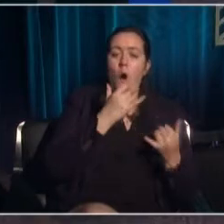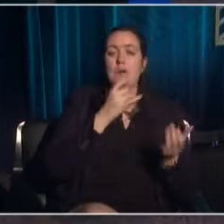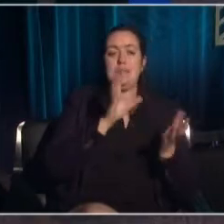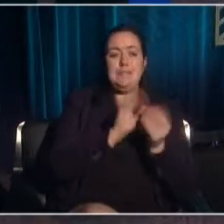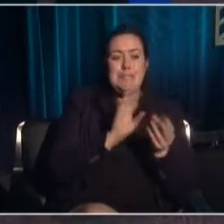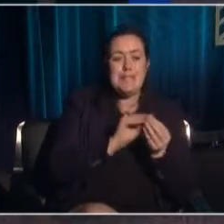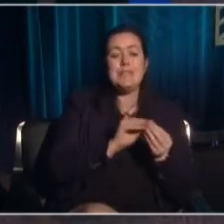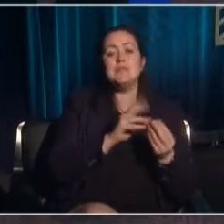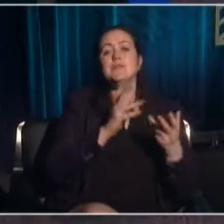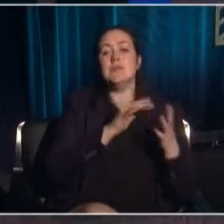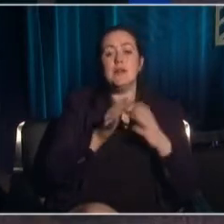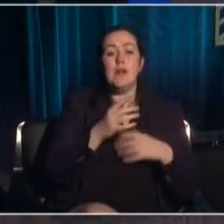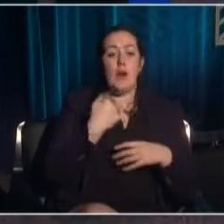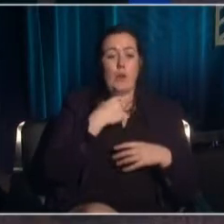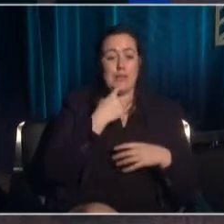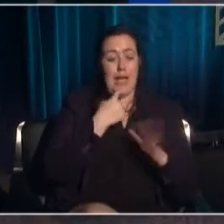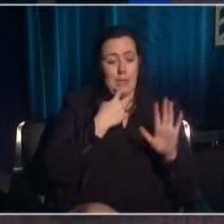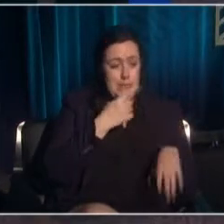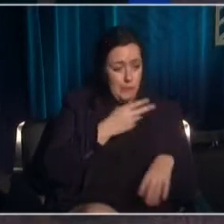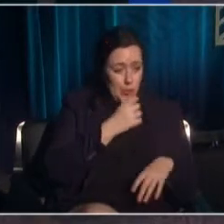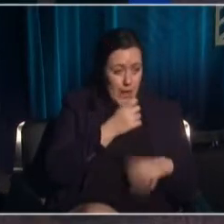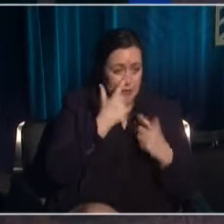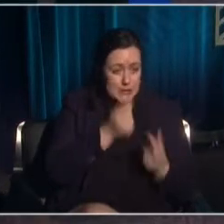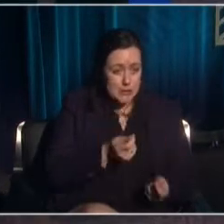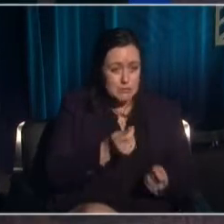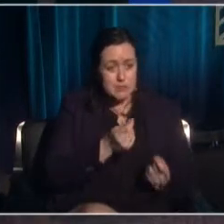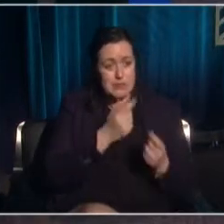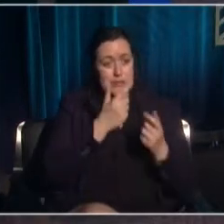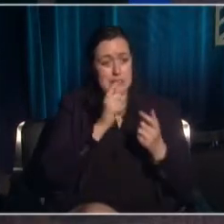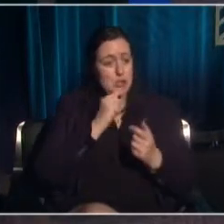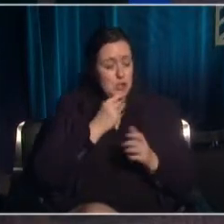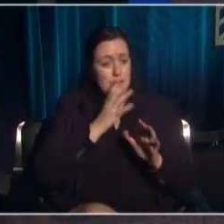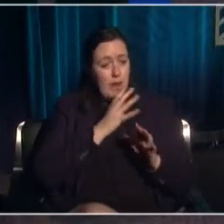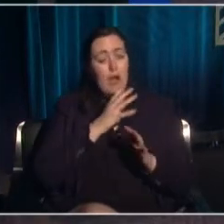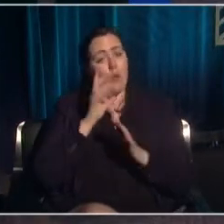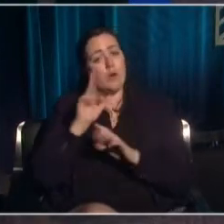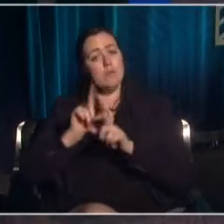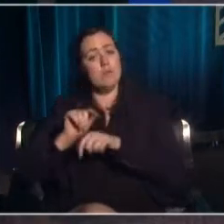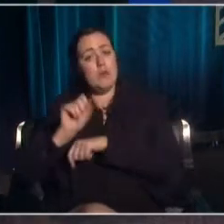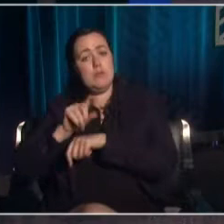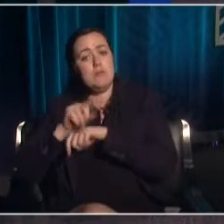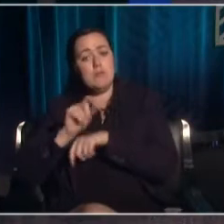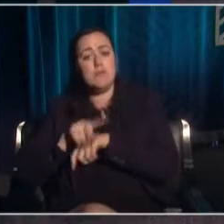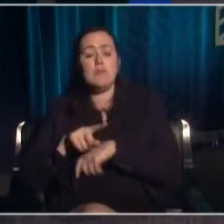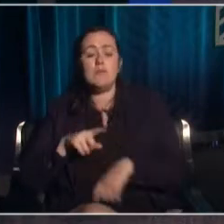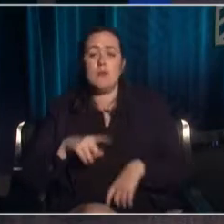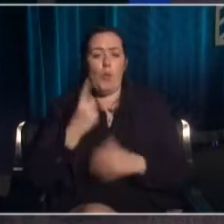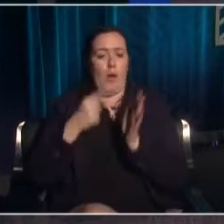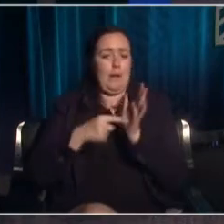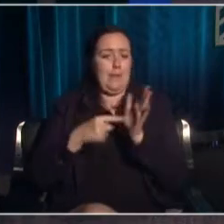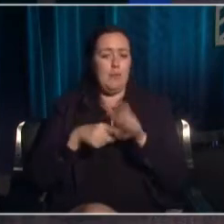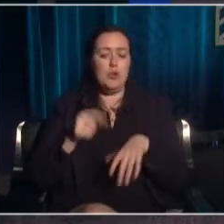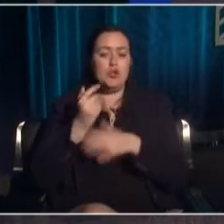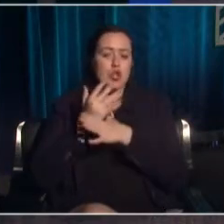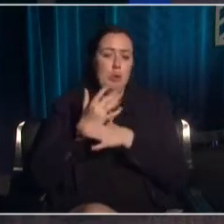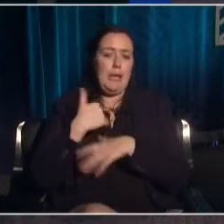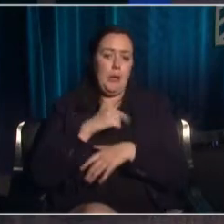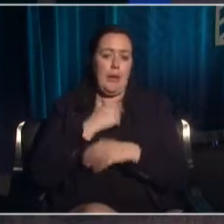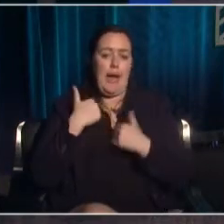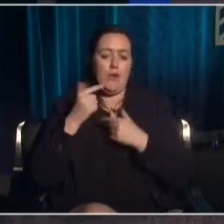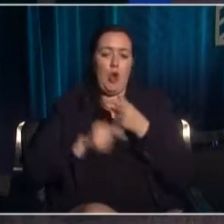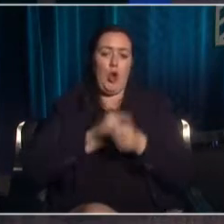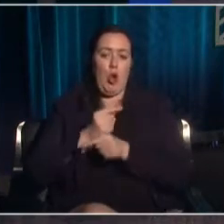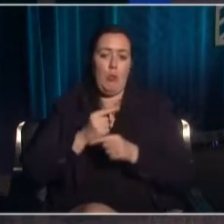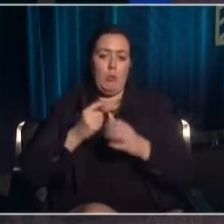not serious about it, then this is what we'll do. And I'll give you one quick example. We're running a festival in Germany on the eve of the G20, Global Citizen Festival